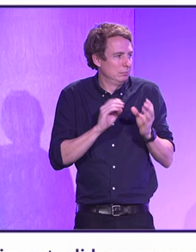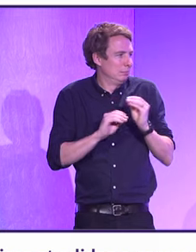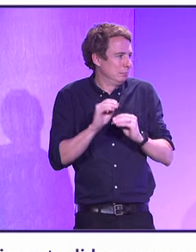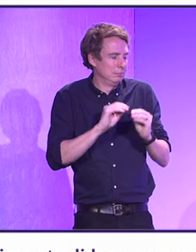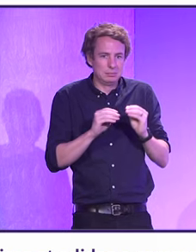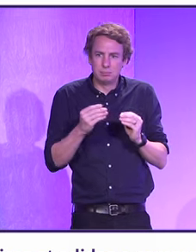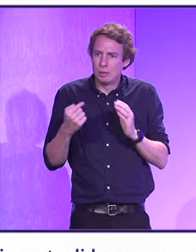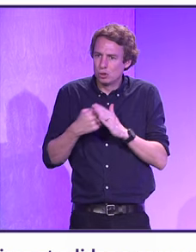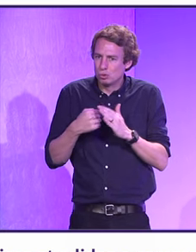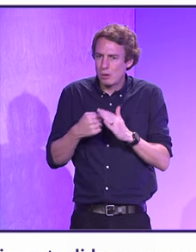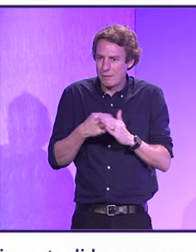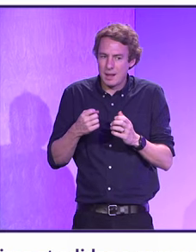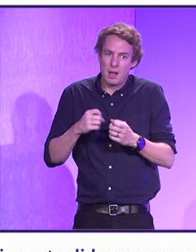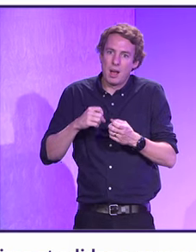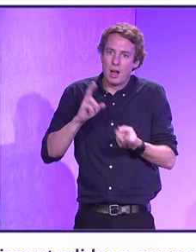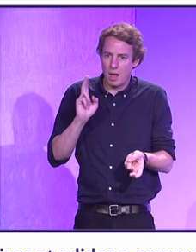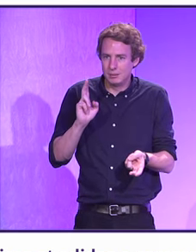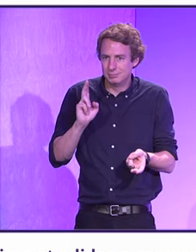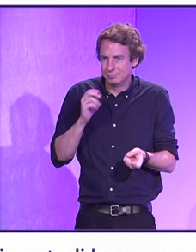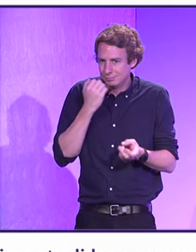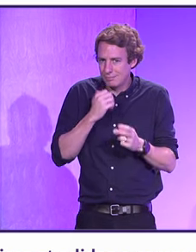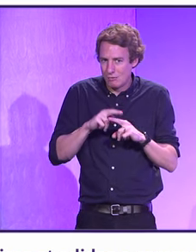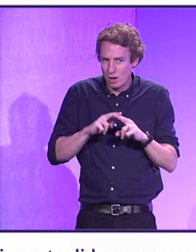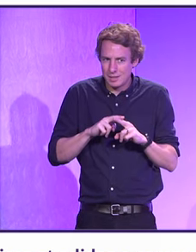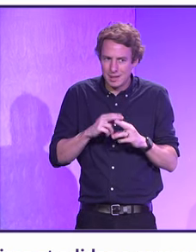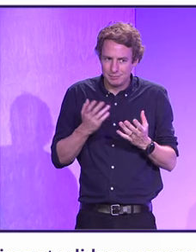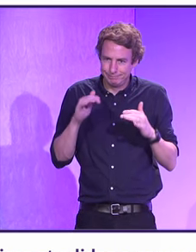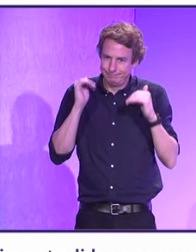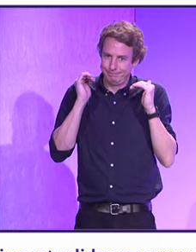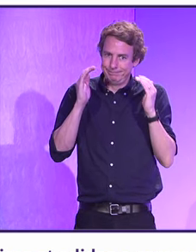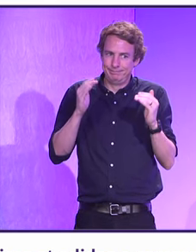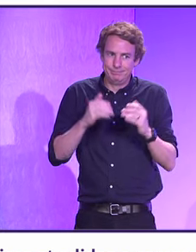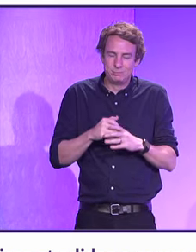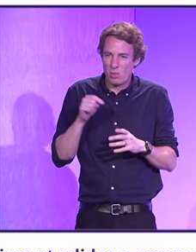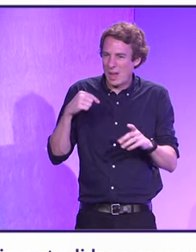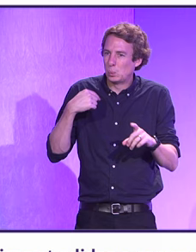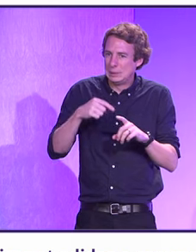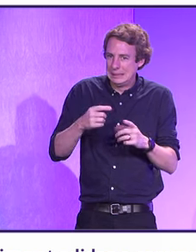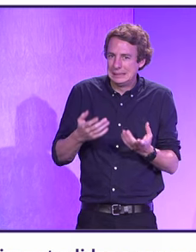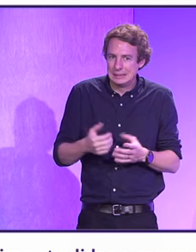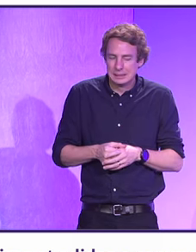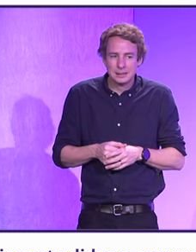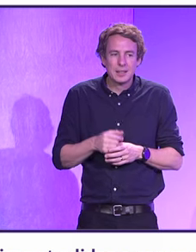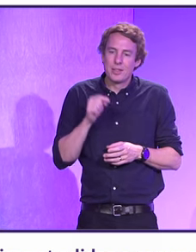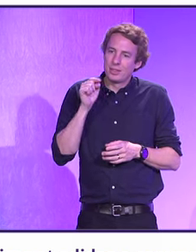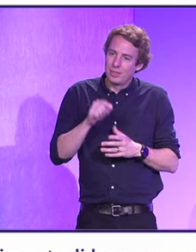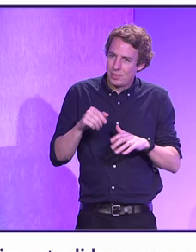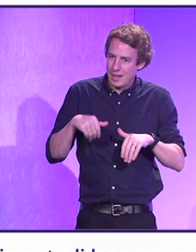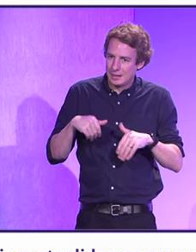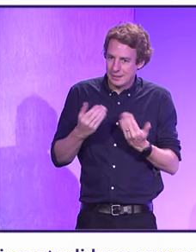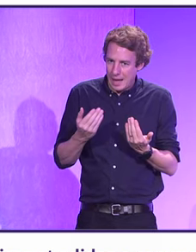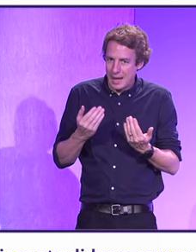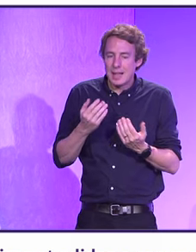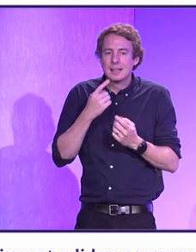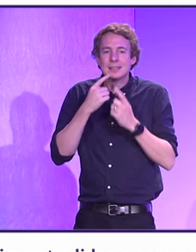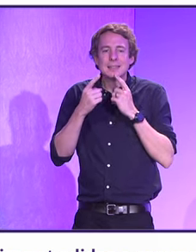or be it with the revenue, our traffic is like quite high during the Black Friday or the Cyber Week. And exactly on that day,